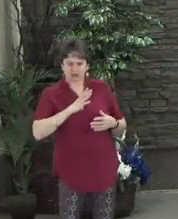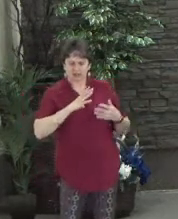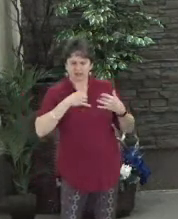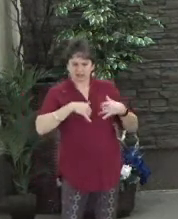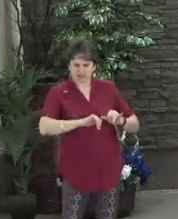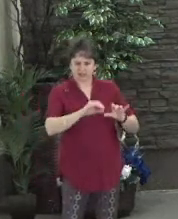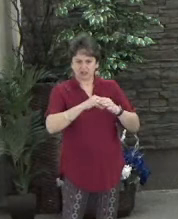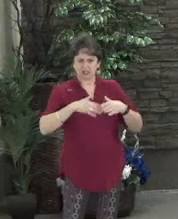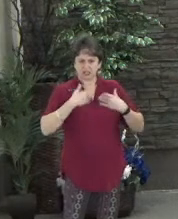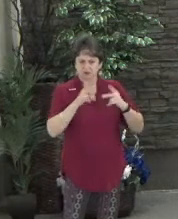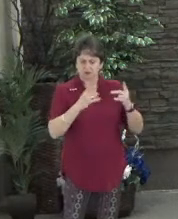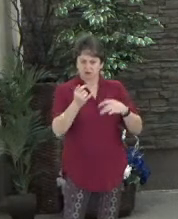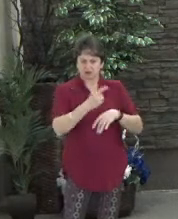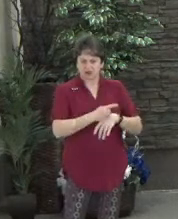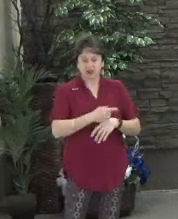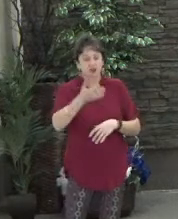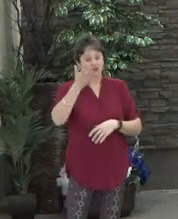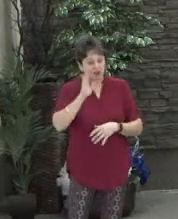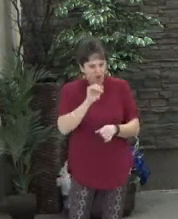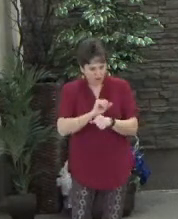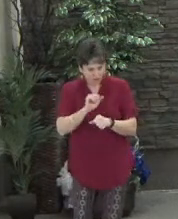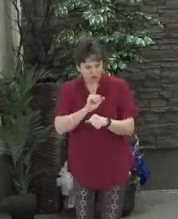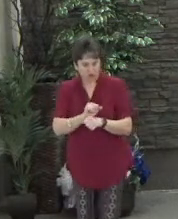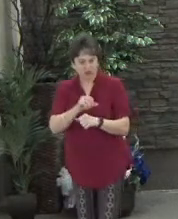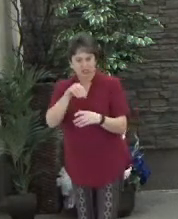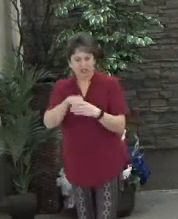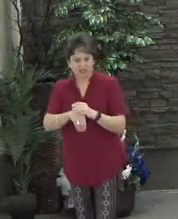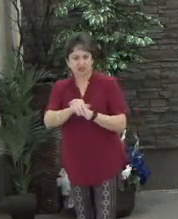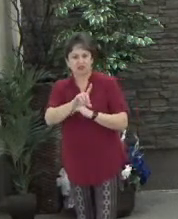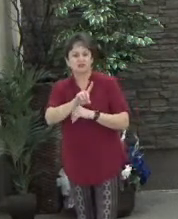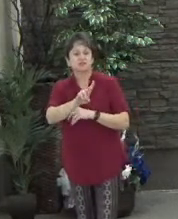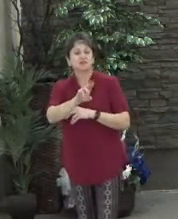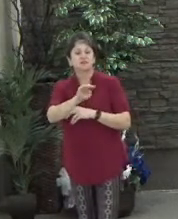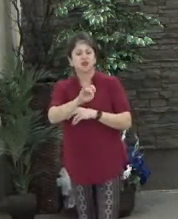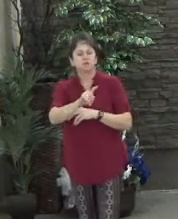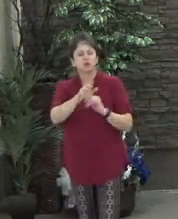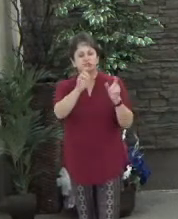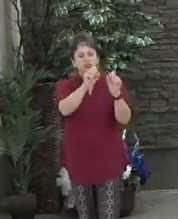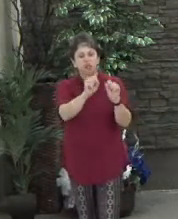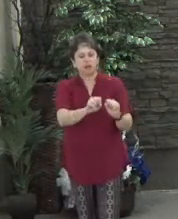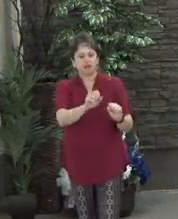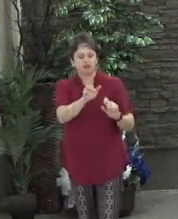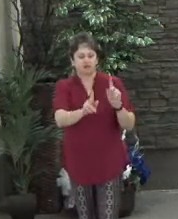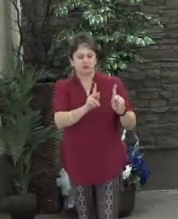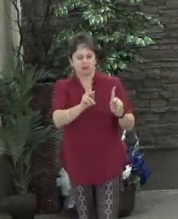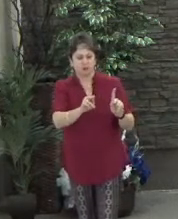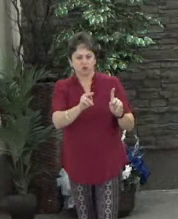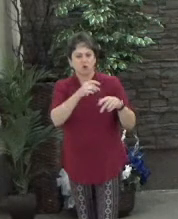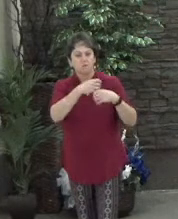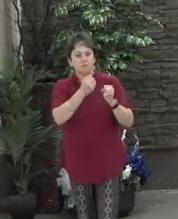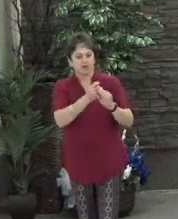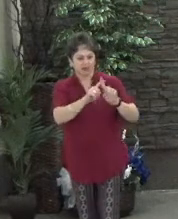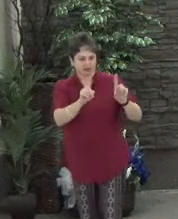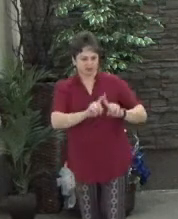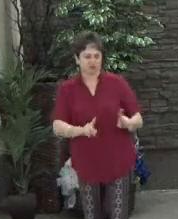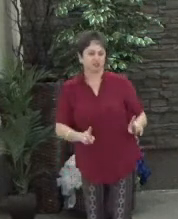today. God was at work in the dump, shaping His people, making them